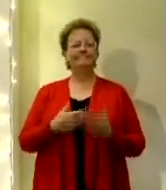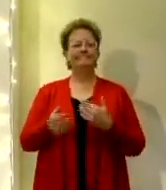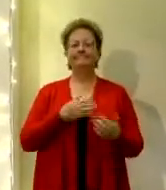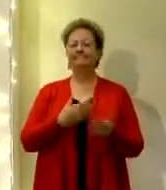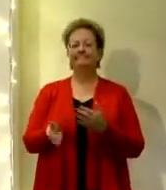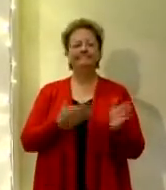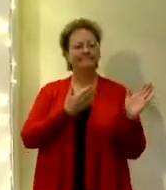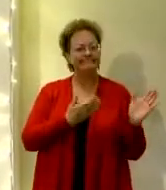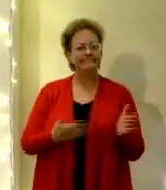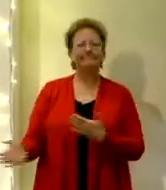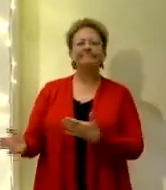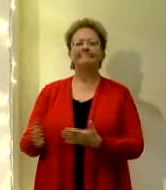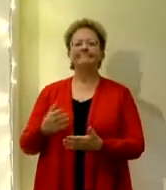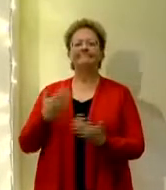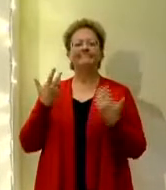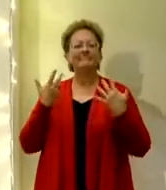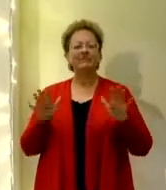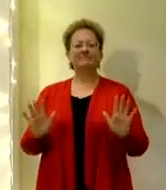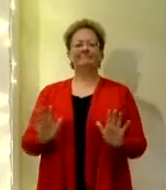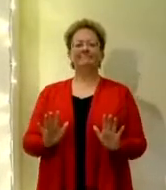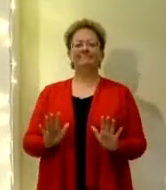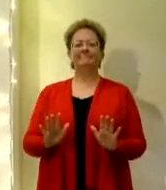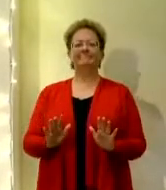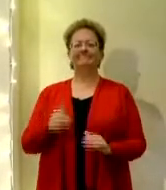That was my devotion that I had planned with George.